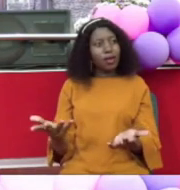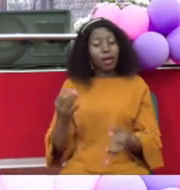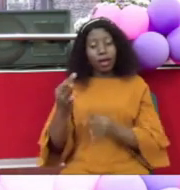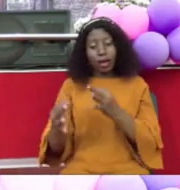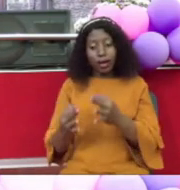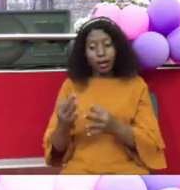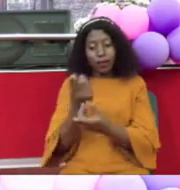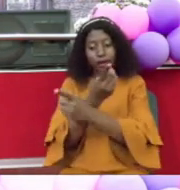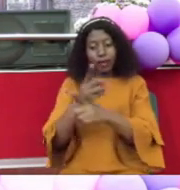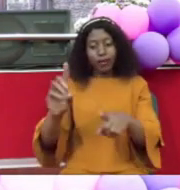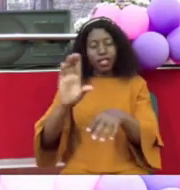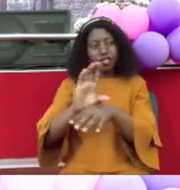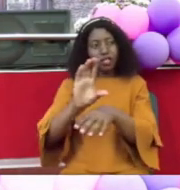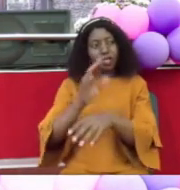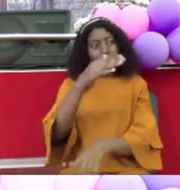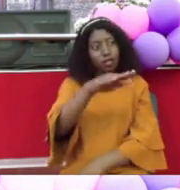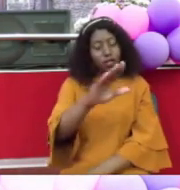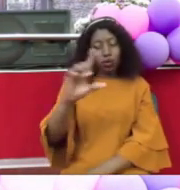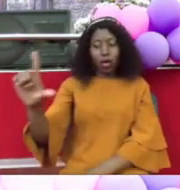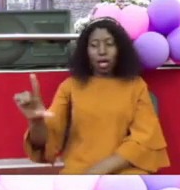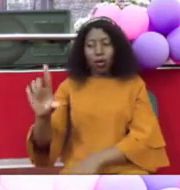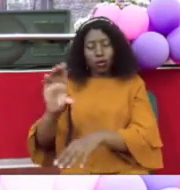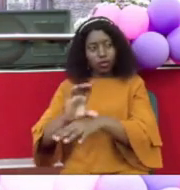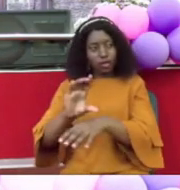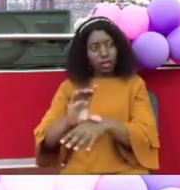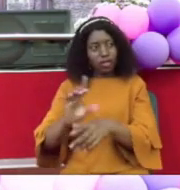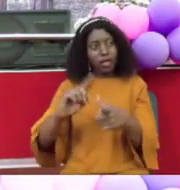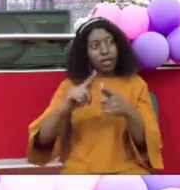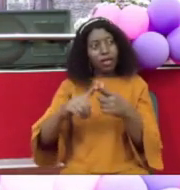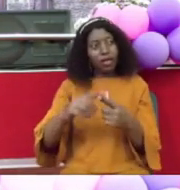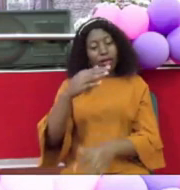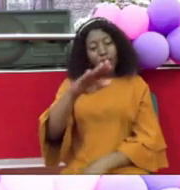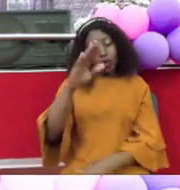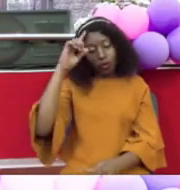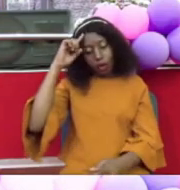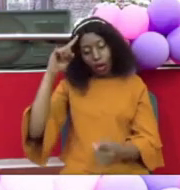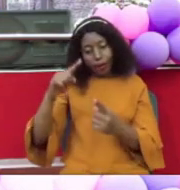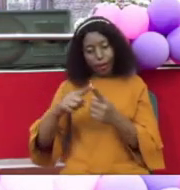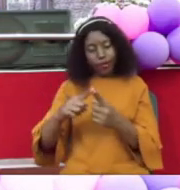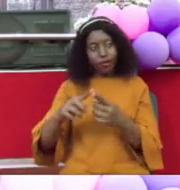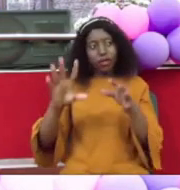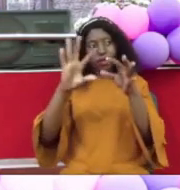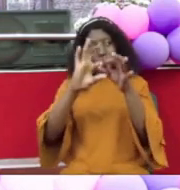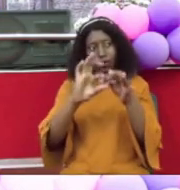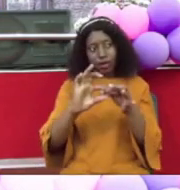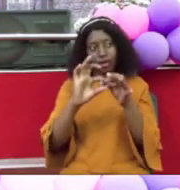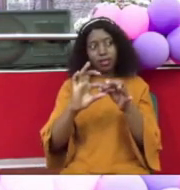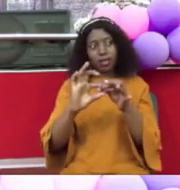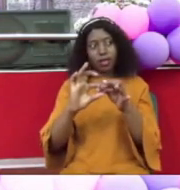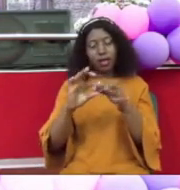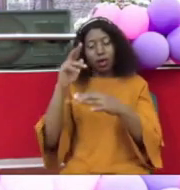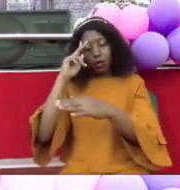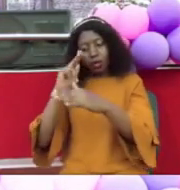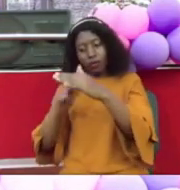hii ndio kanisa yako ambao unashiriki, then your purpose is connected with the purpose, the vision, the mission of